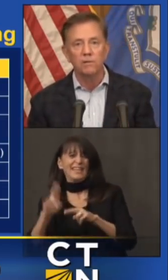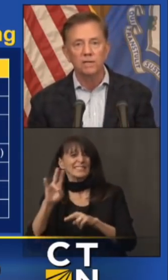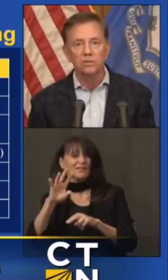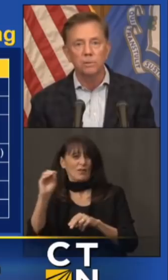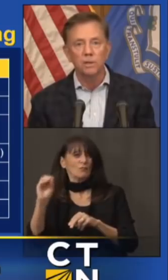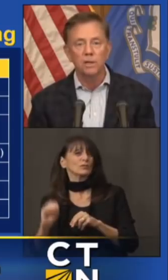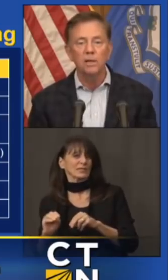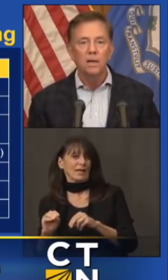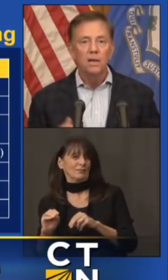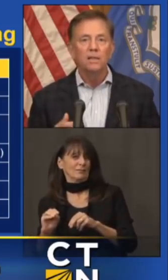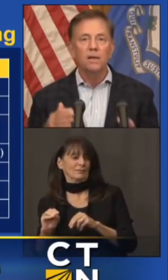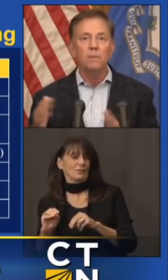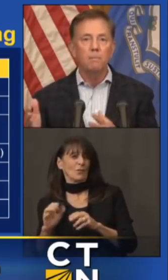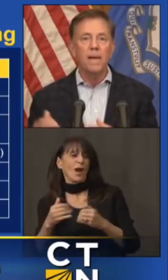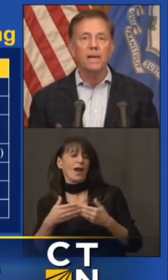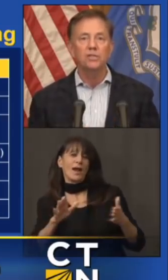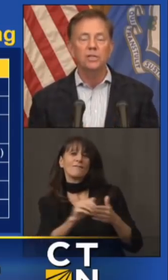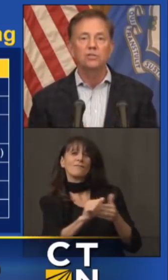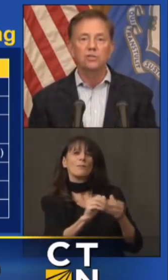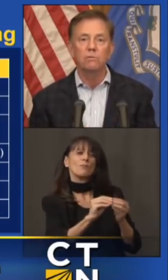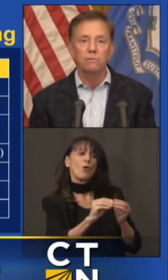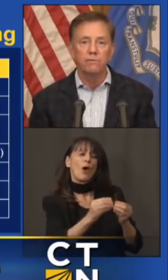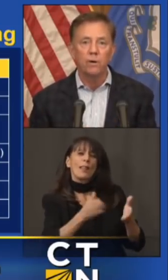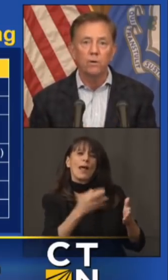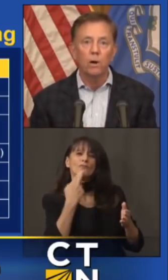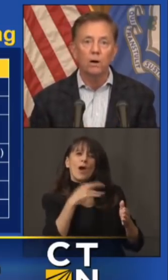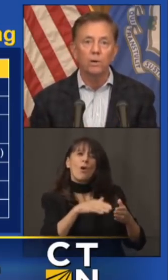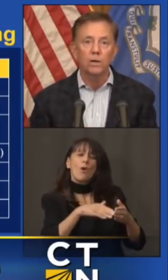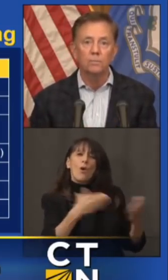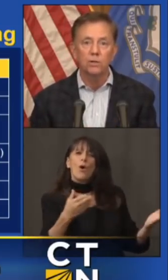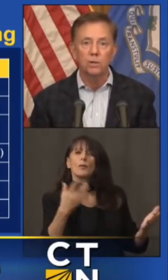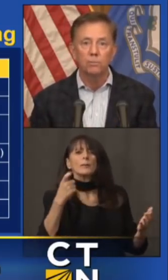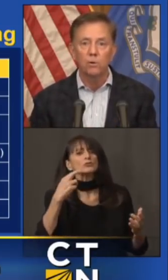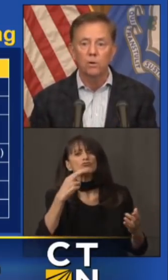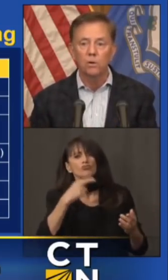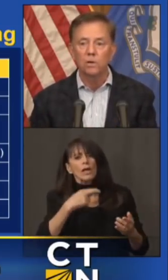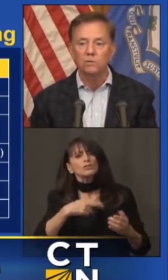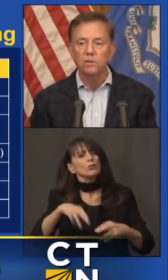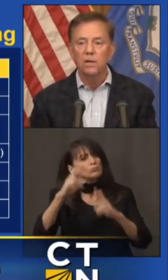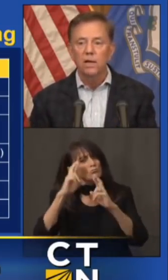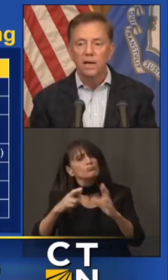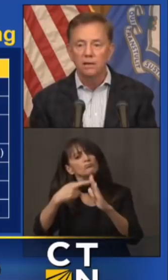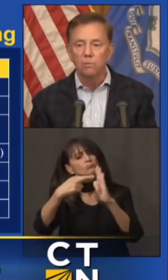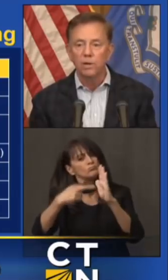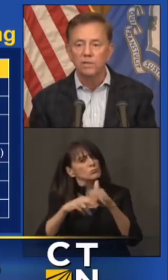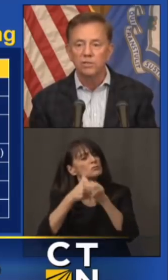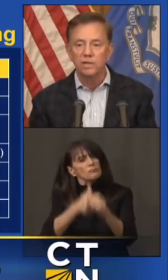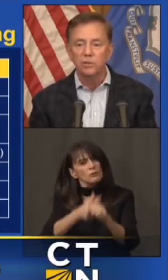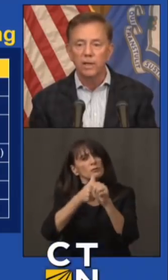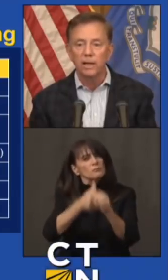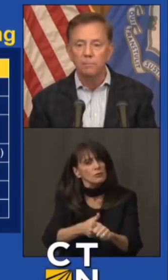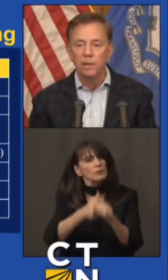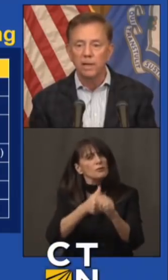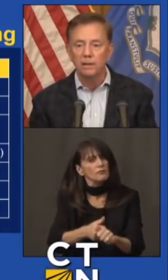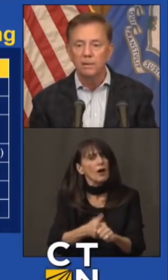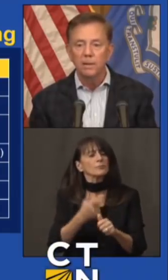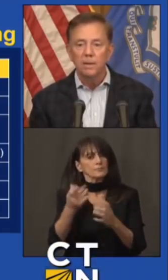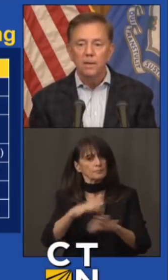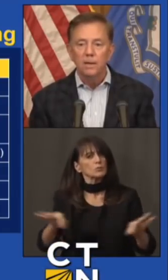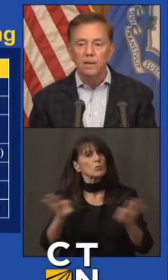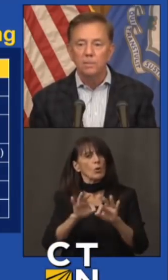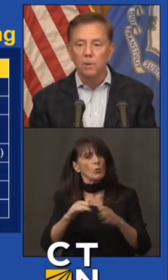bit of flexibility. They've been managing so very well when it comes to the protocols, and we're going to stick to that